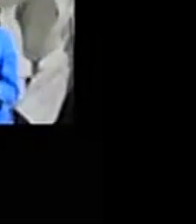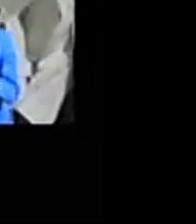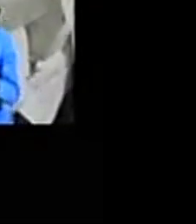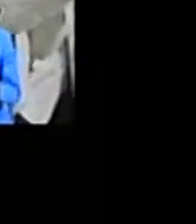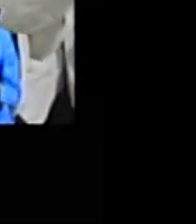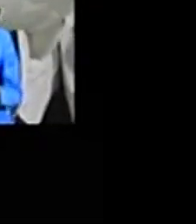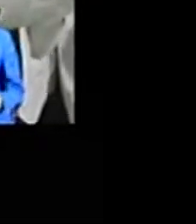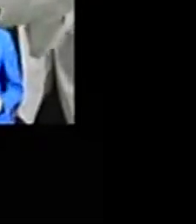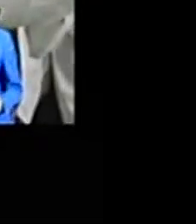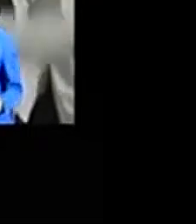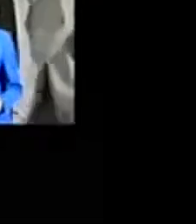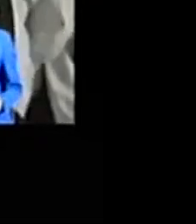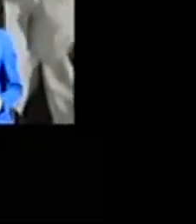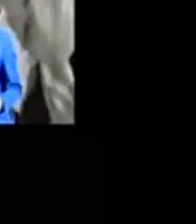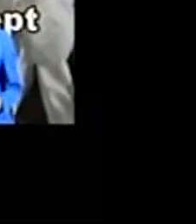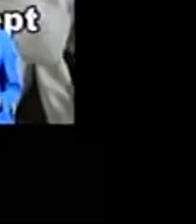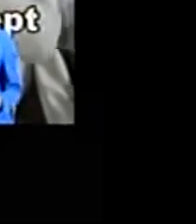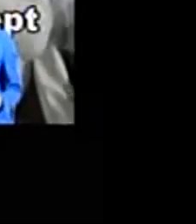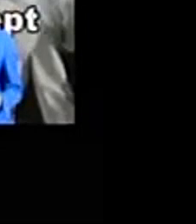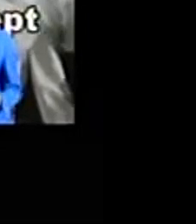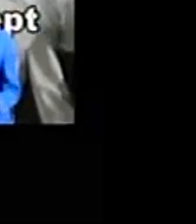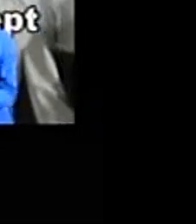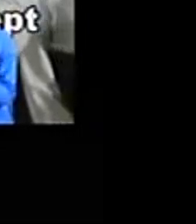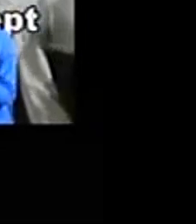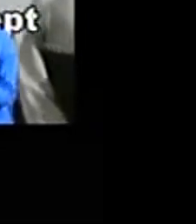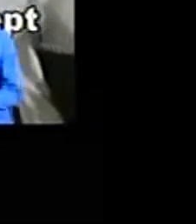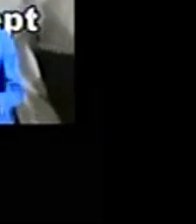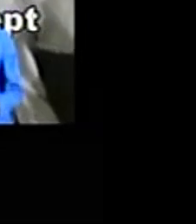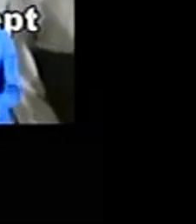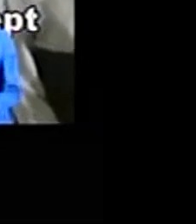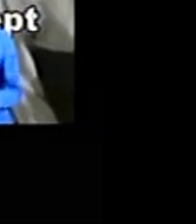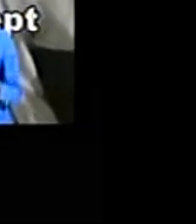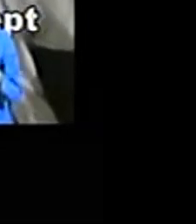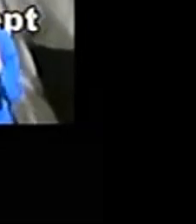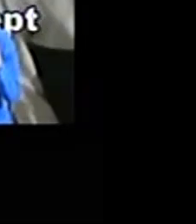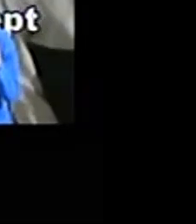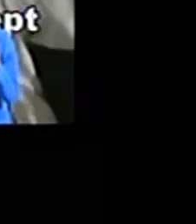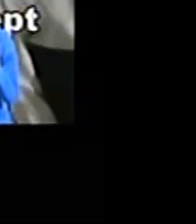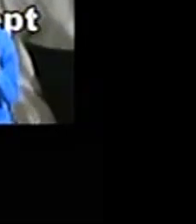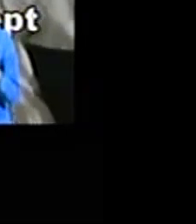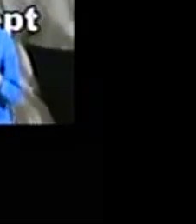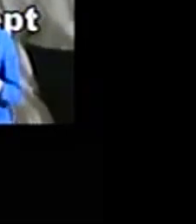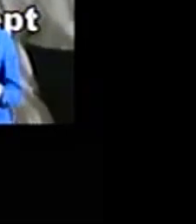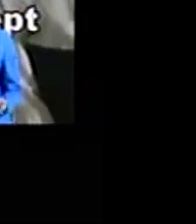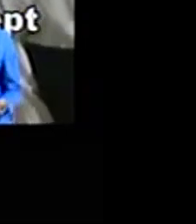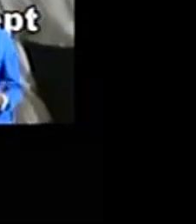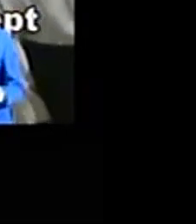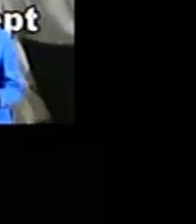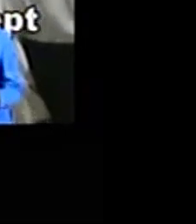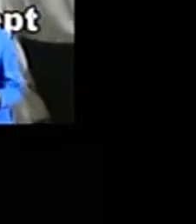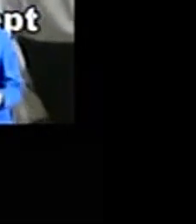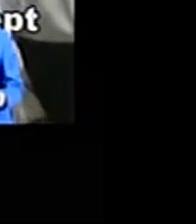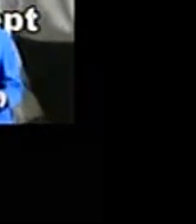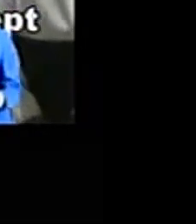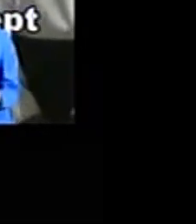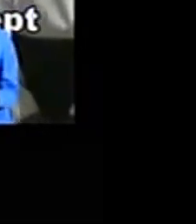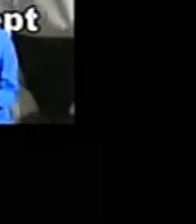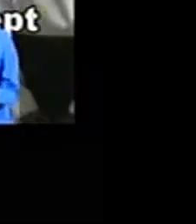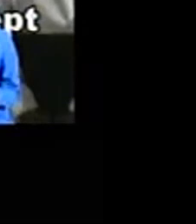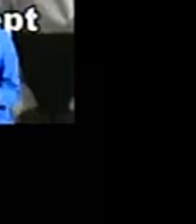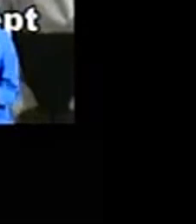Lazarus was his name. All his loved ones wept, for death had